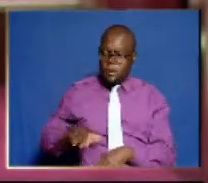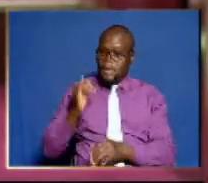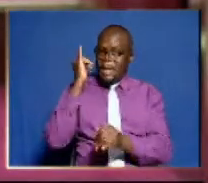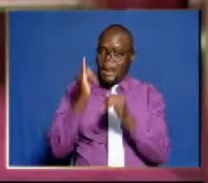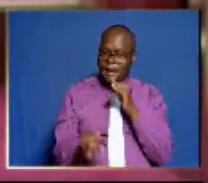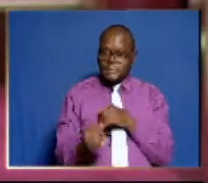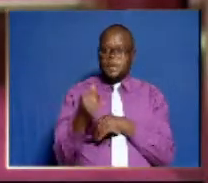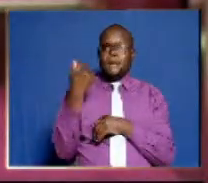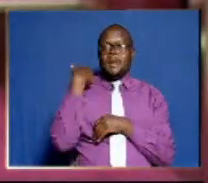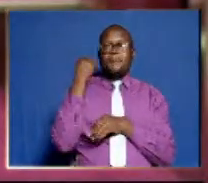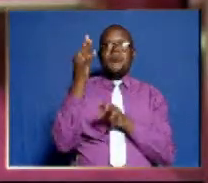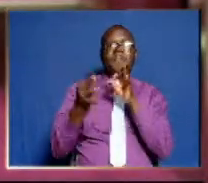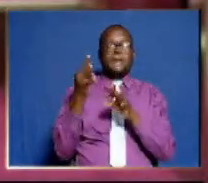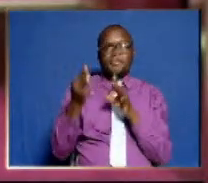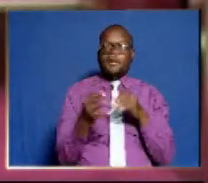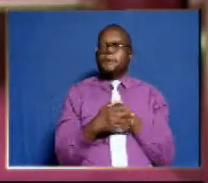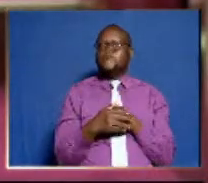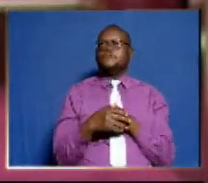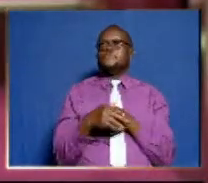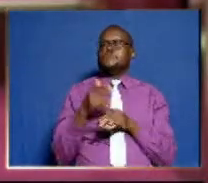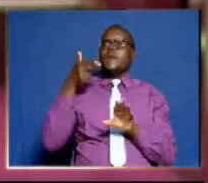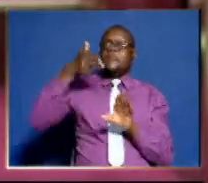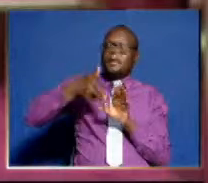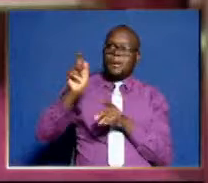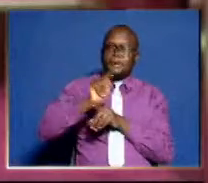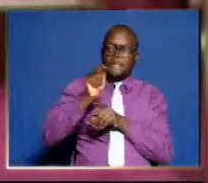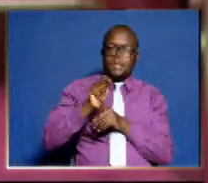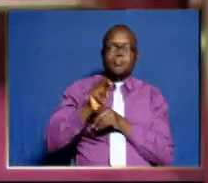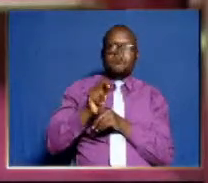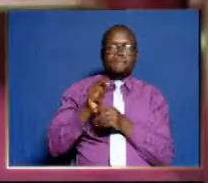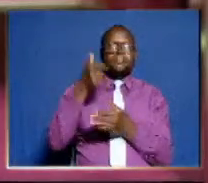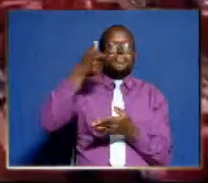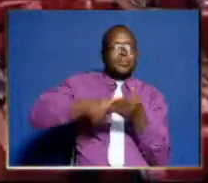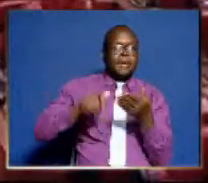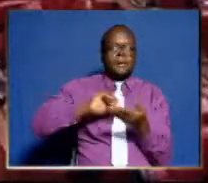lastly, the Petroleum Training Levy Fund. Thank you, Honorable Speaker.